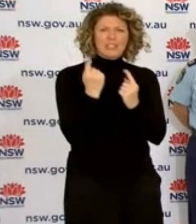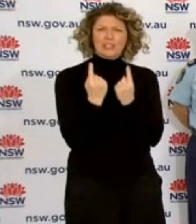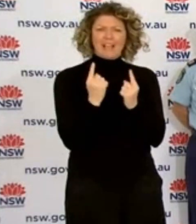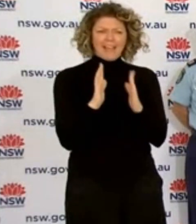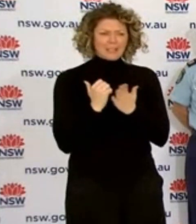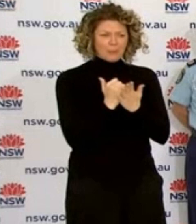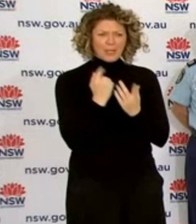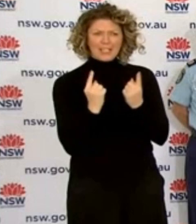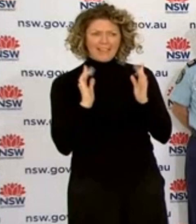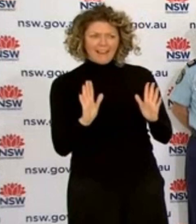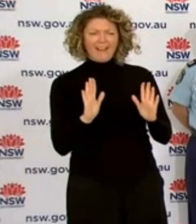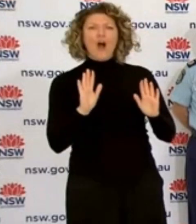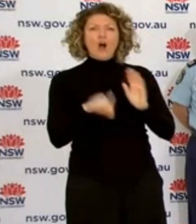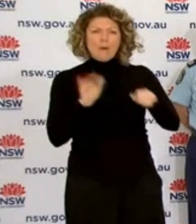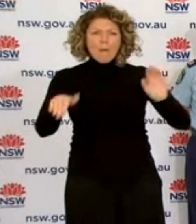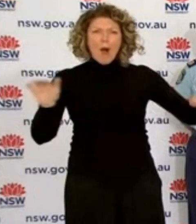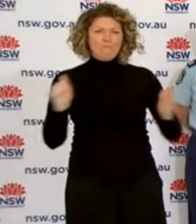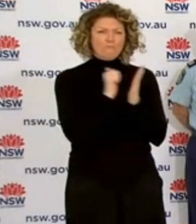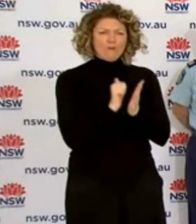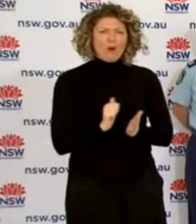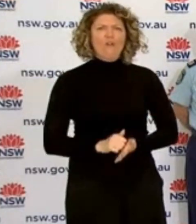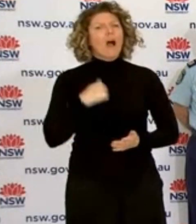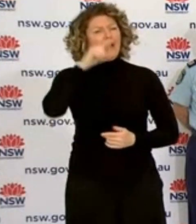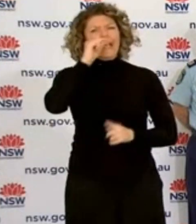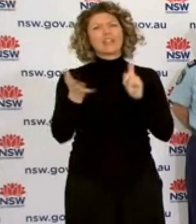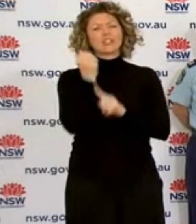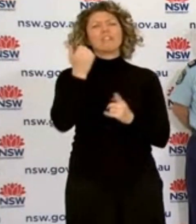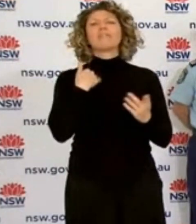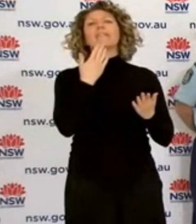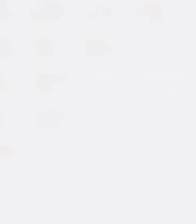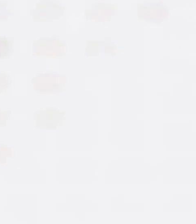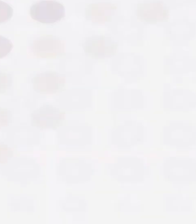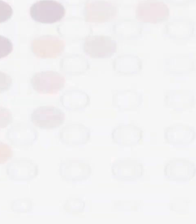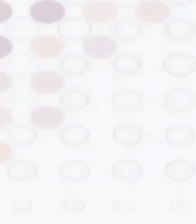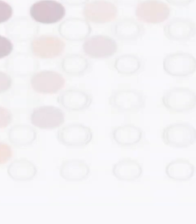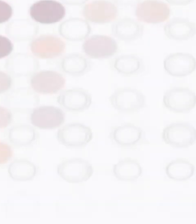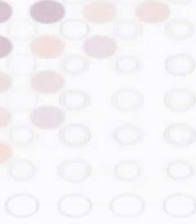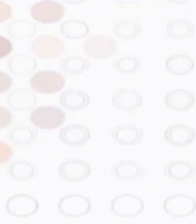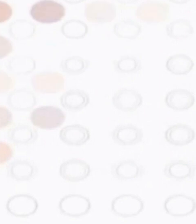have to do the right thing all of the time, and I'm convinced we can achieve that. Thanks, everybody.